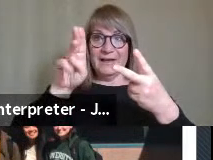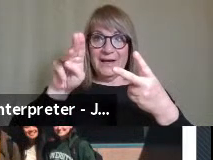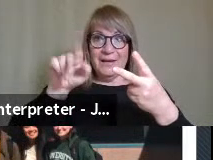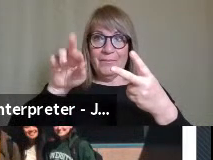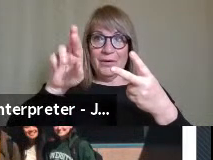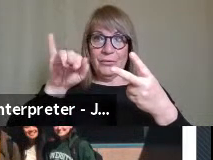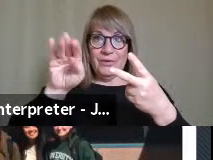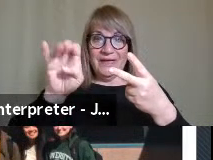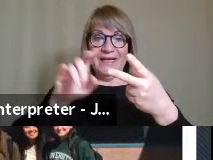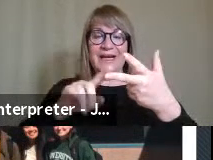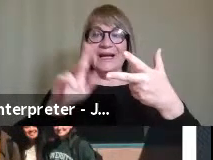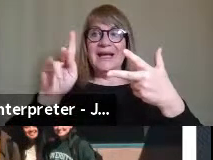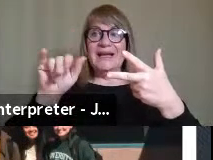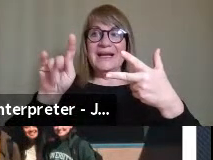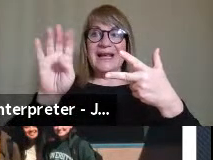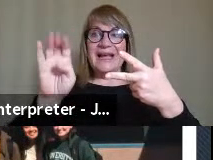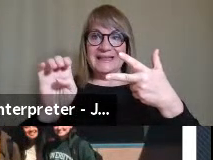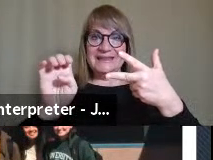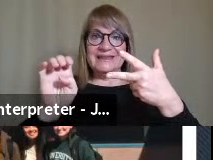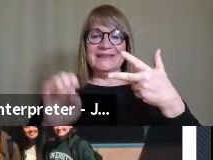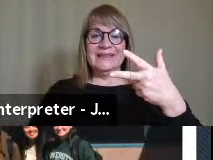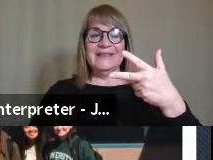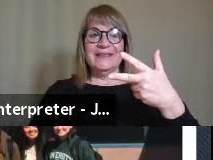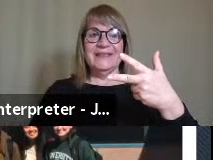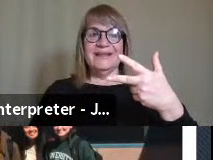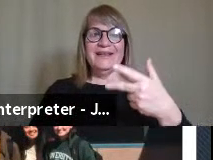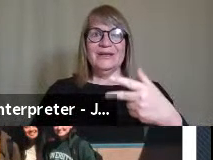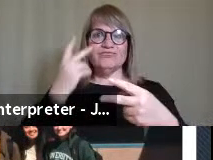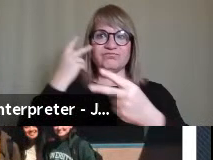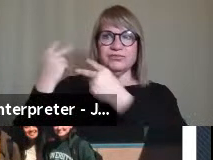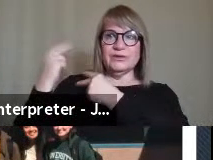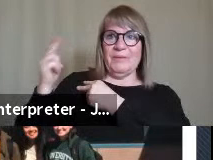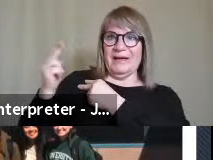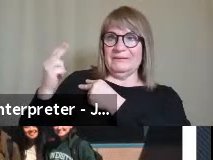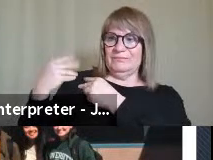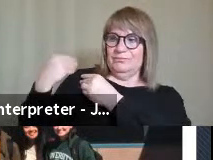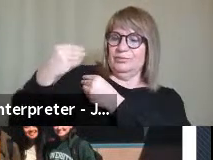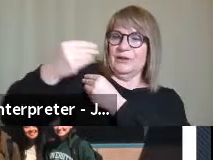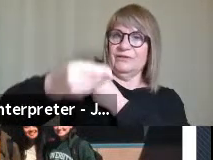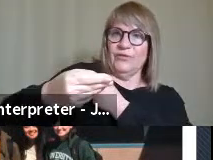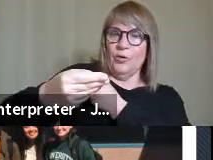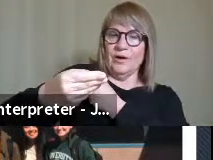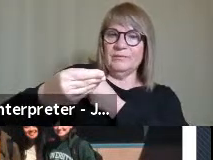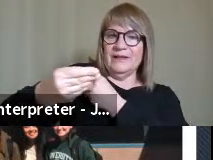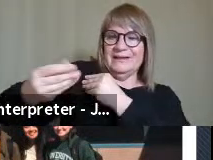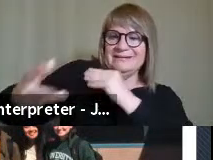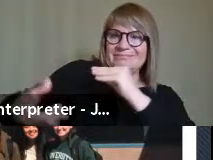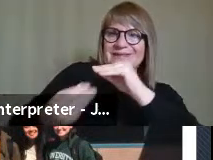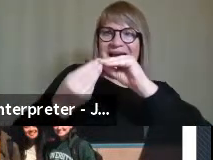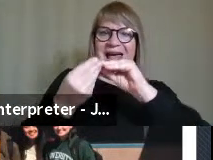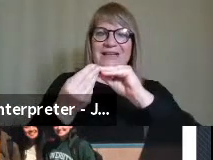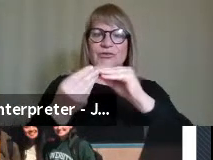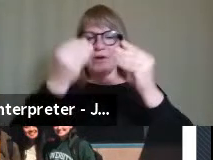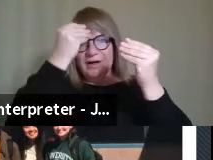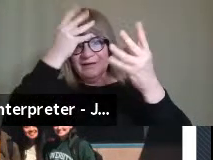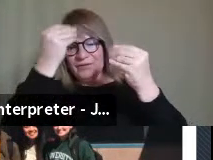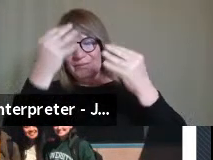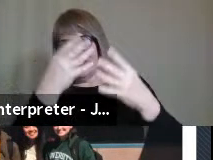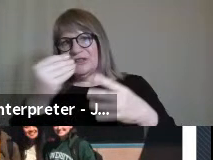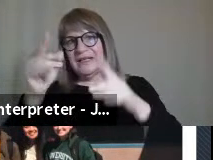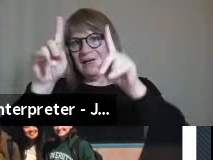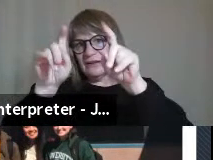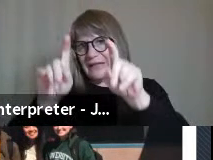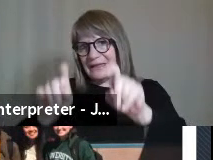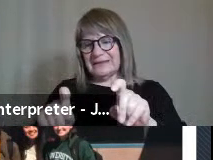from history to inform and test hypotheses and our data analysis will also